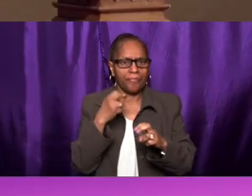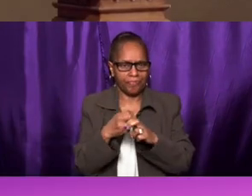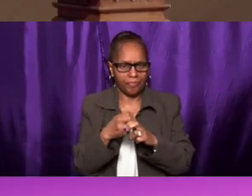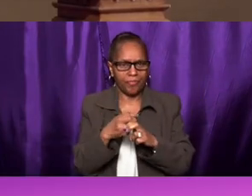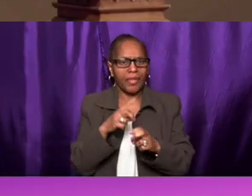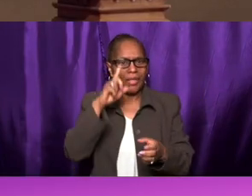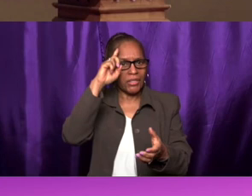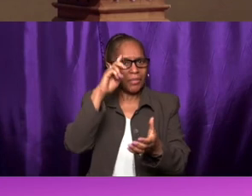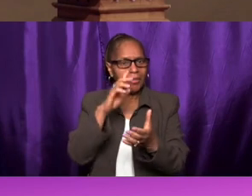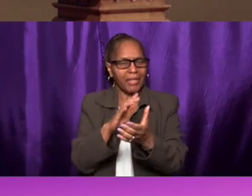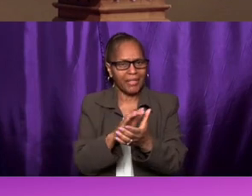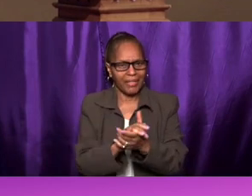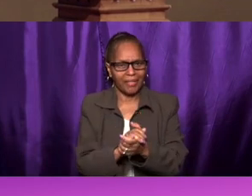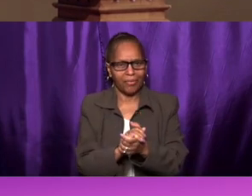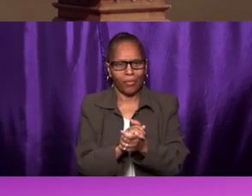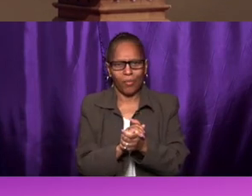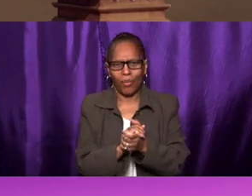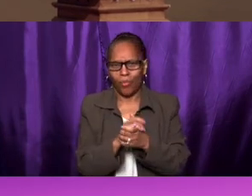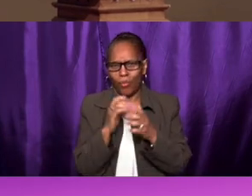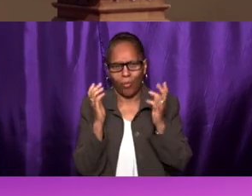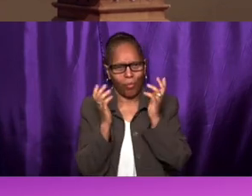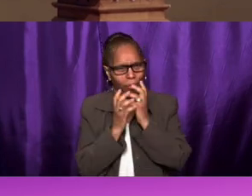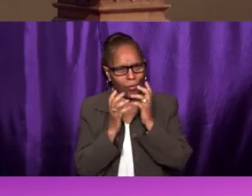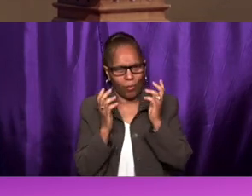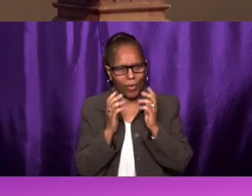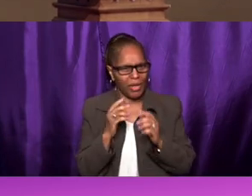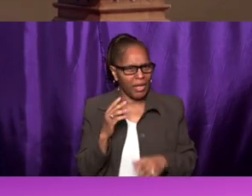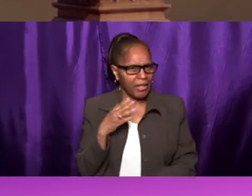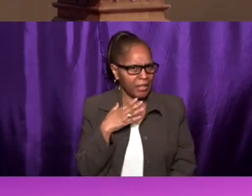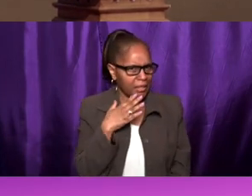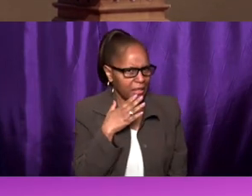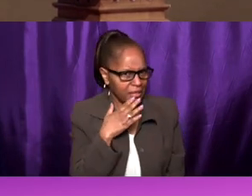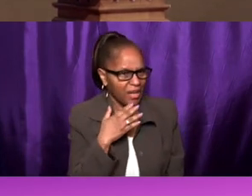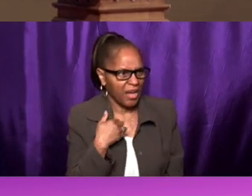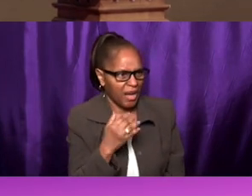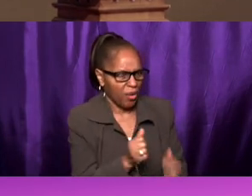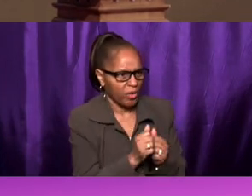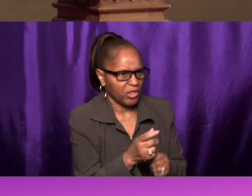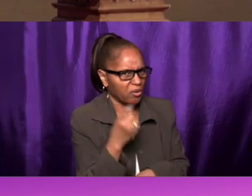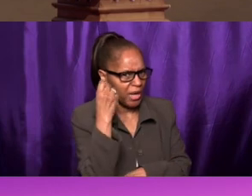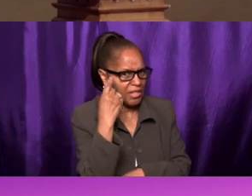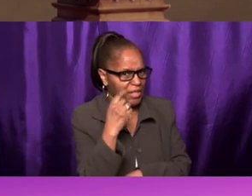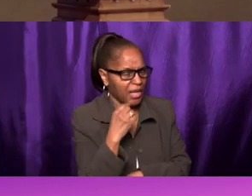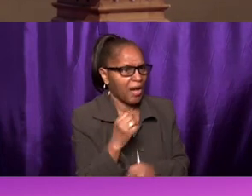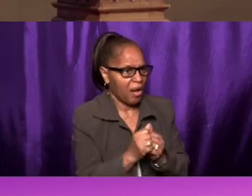to believe. Lean into somebody and say, I'm with you, dog. I'm with you. Sometimes